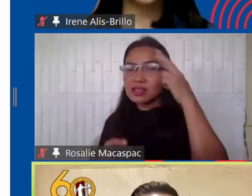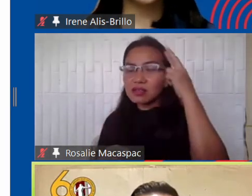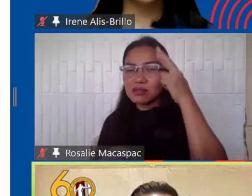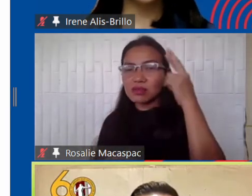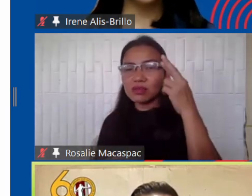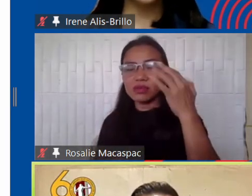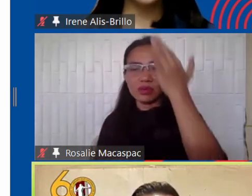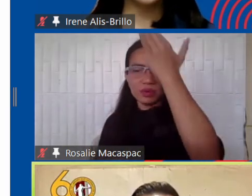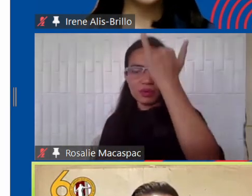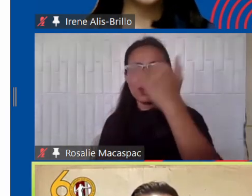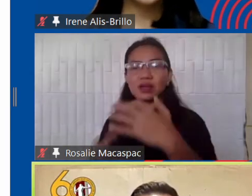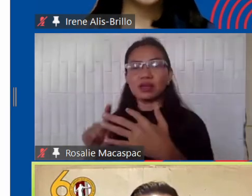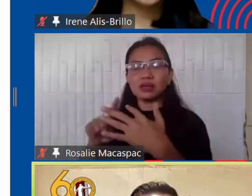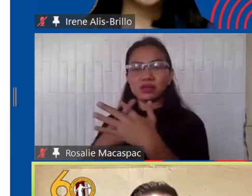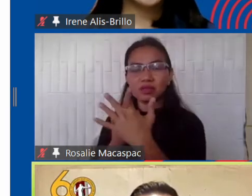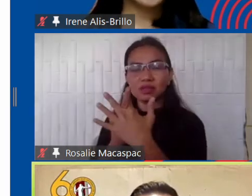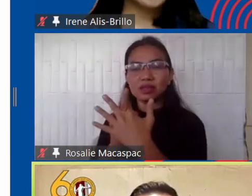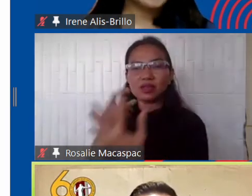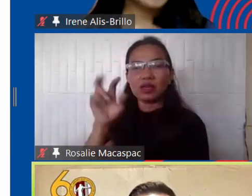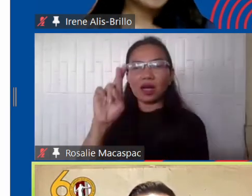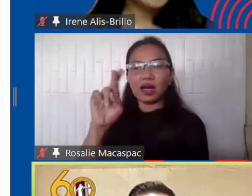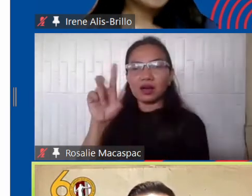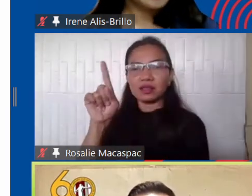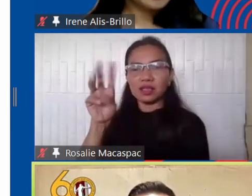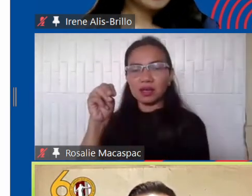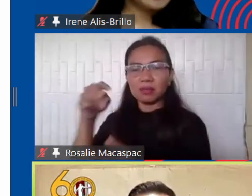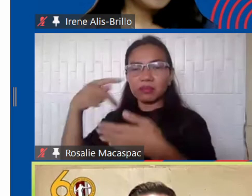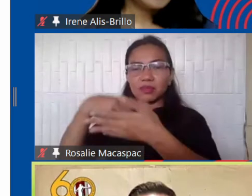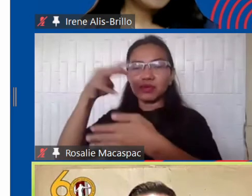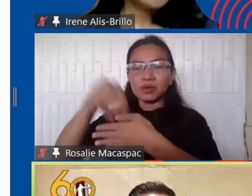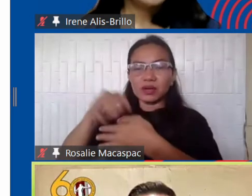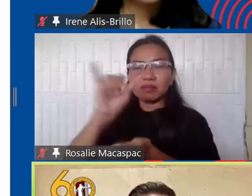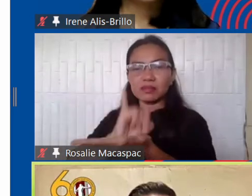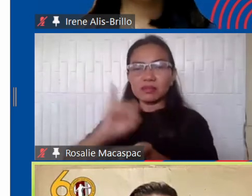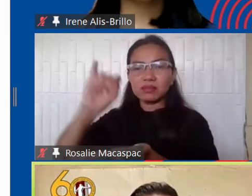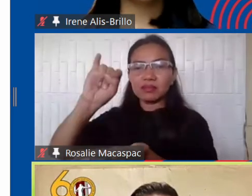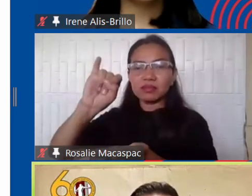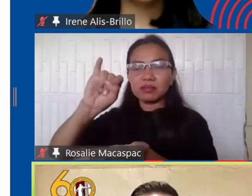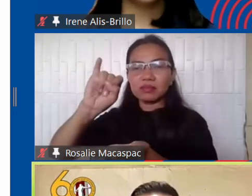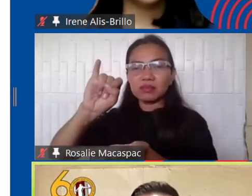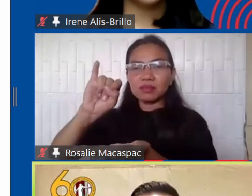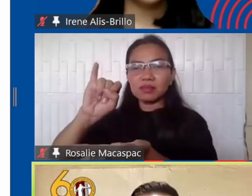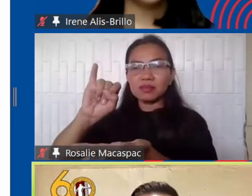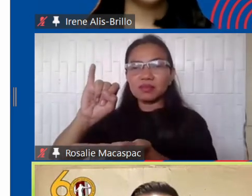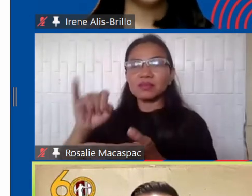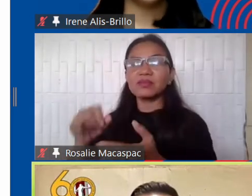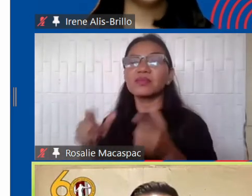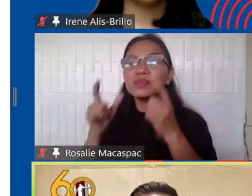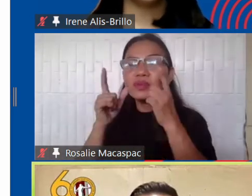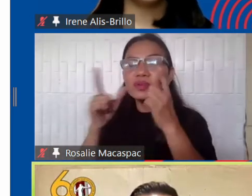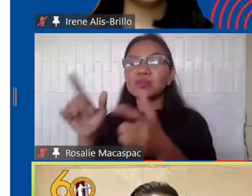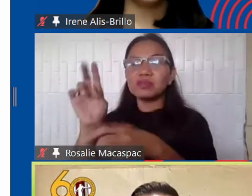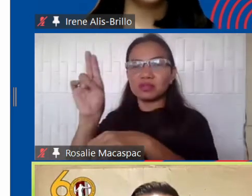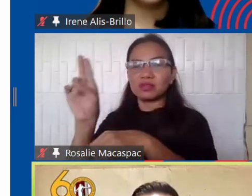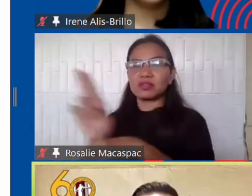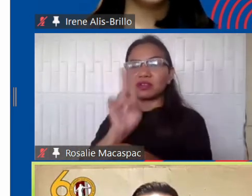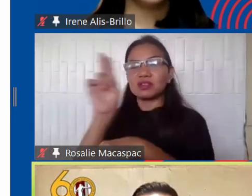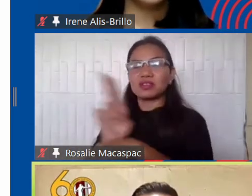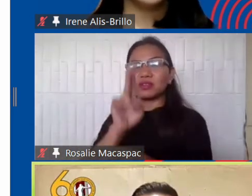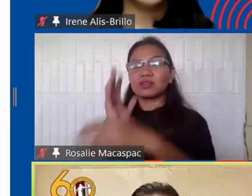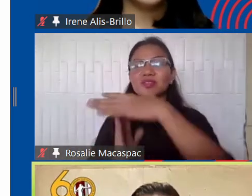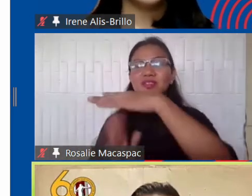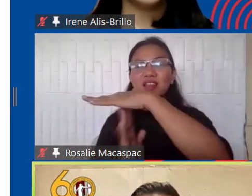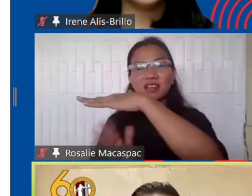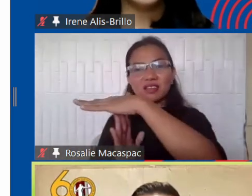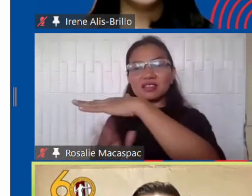start a data management program in your institution. Look at the needs of your clients, ano ba